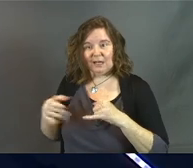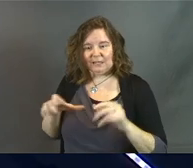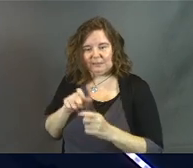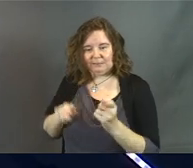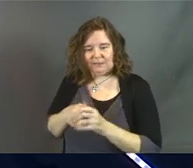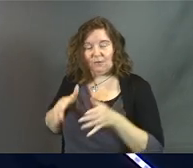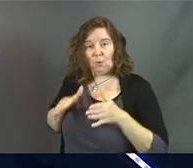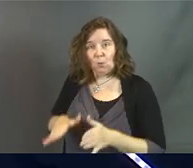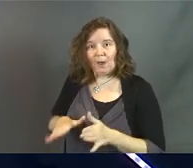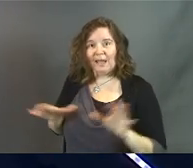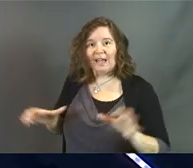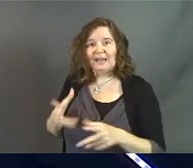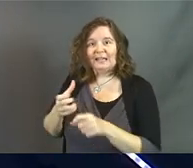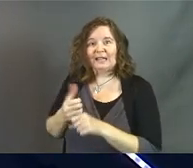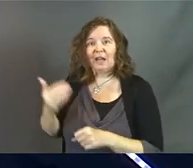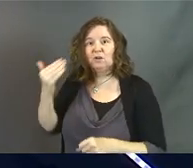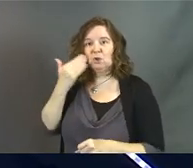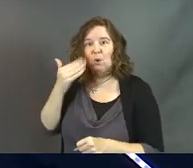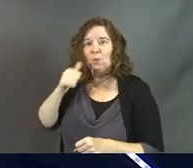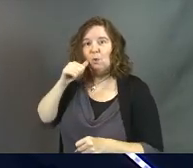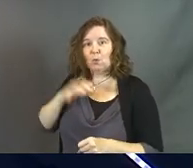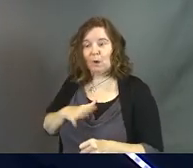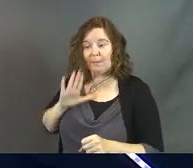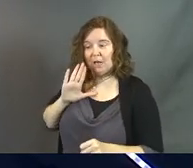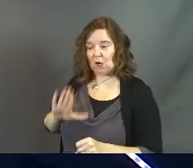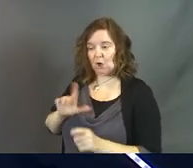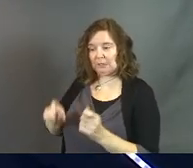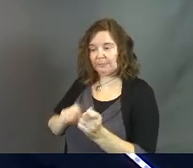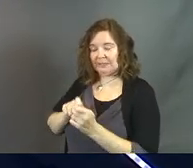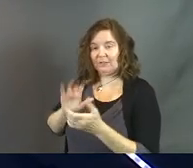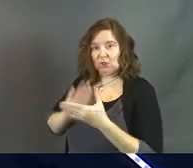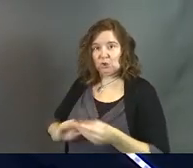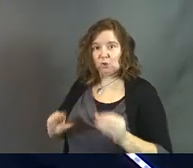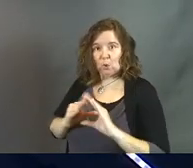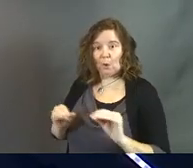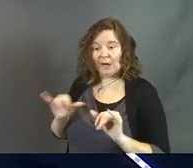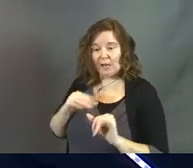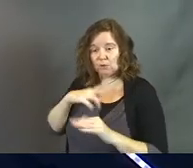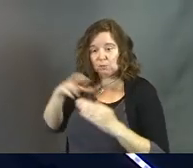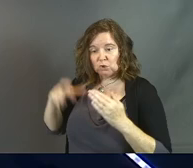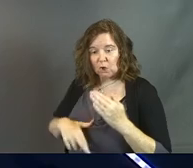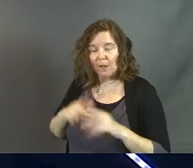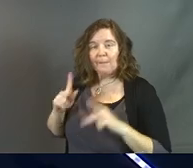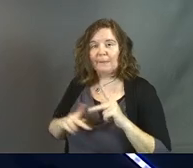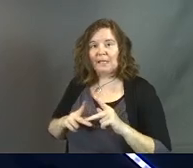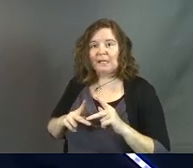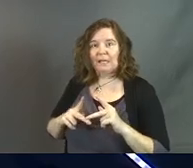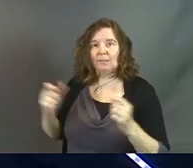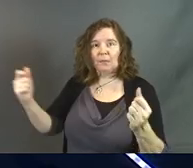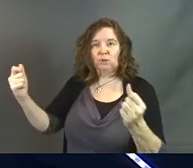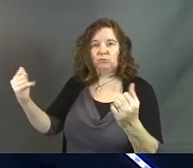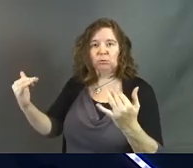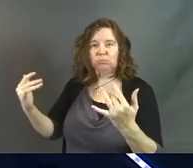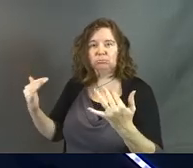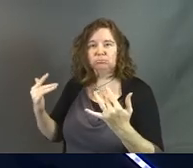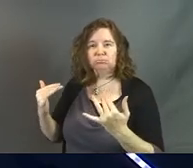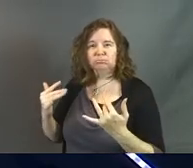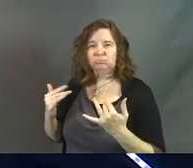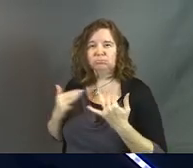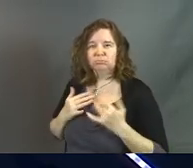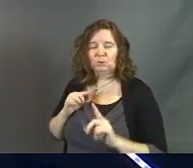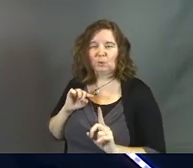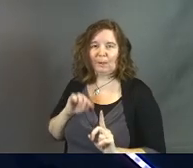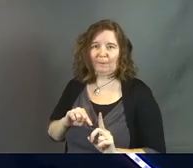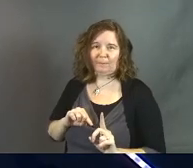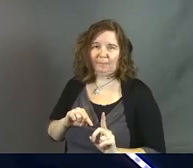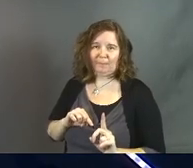a particular way, and he got to know this woman and her particular story. And as a result, people streamed out of her village toward